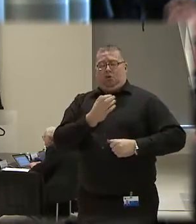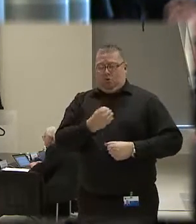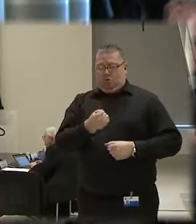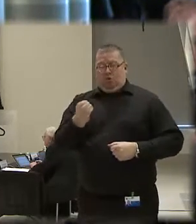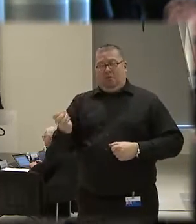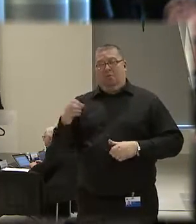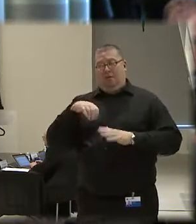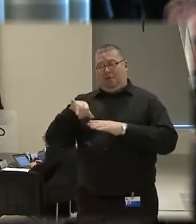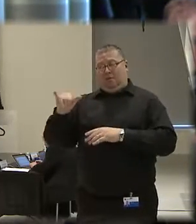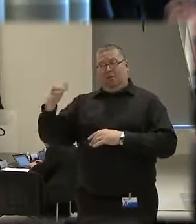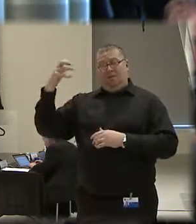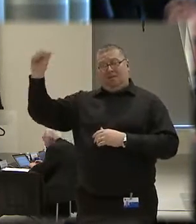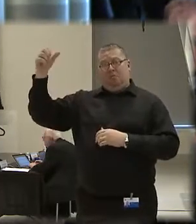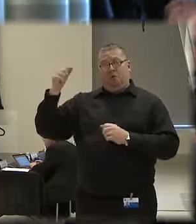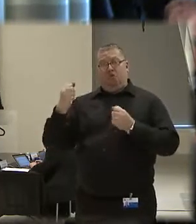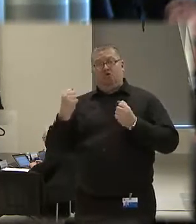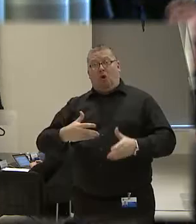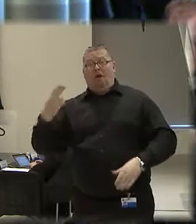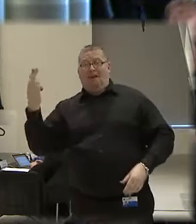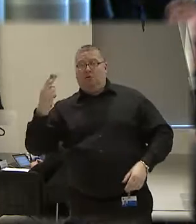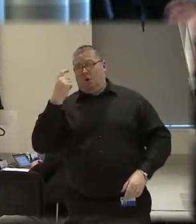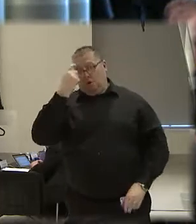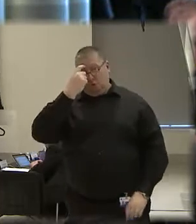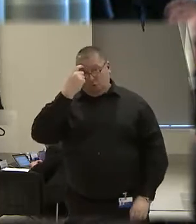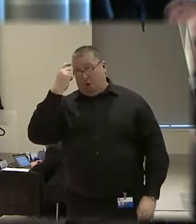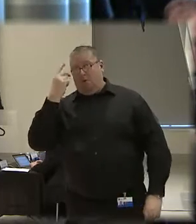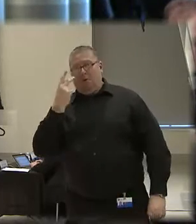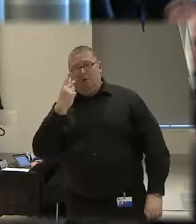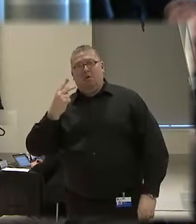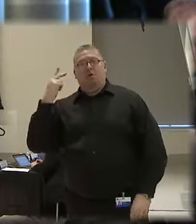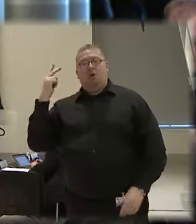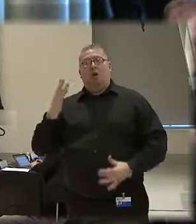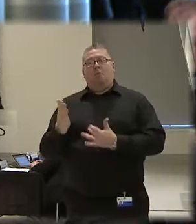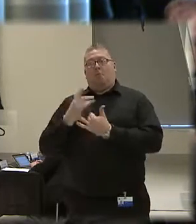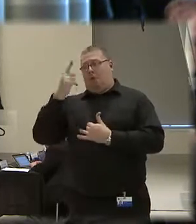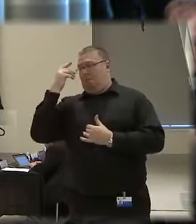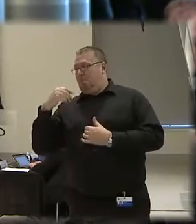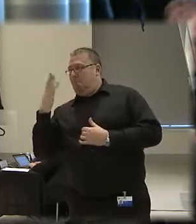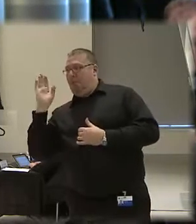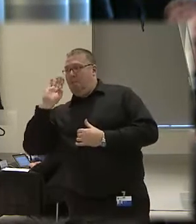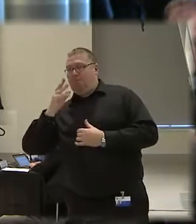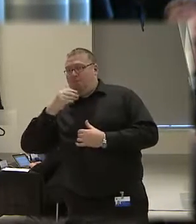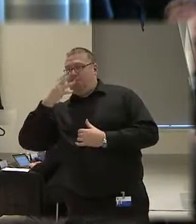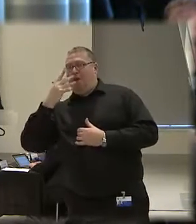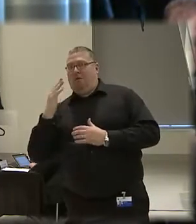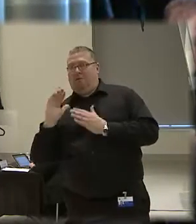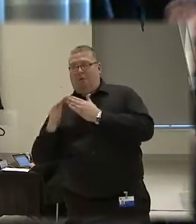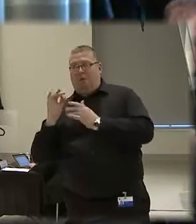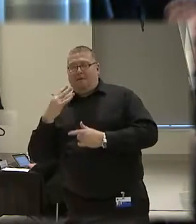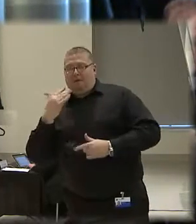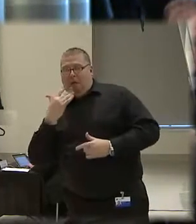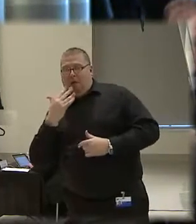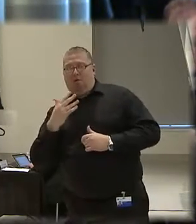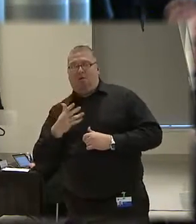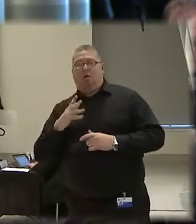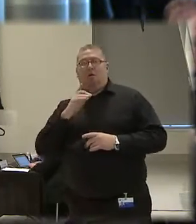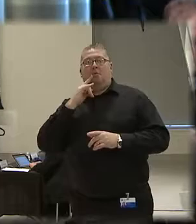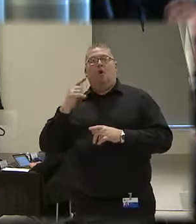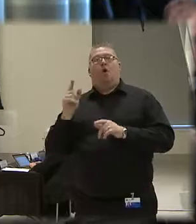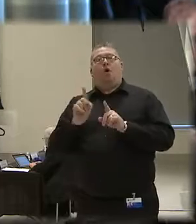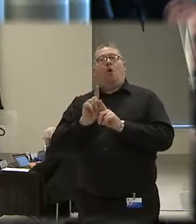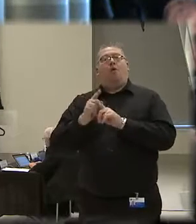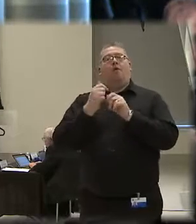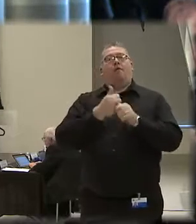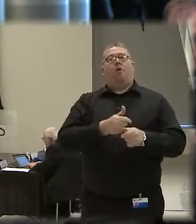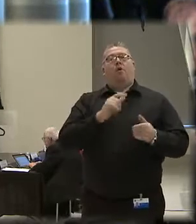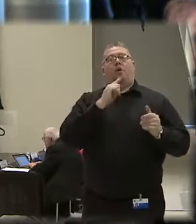in these neighborhoods trigger historical trauma between Black and brown communities of color, according to the American